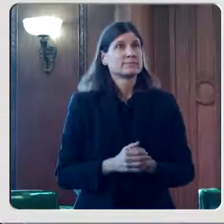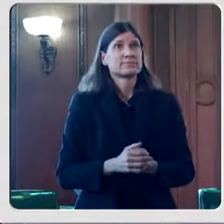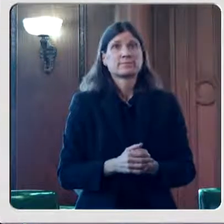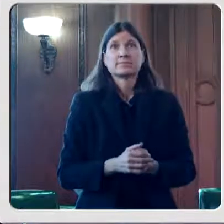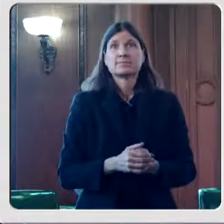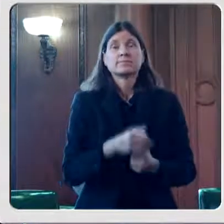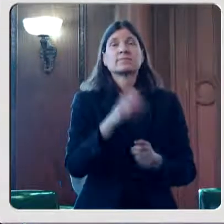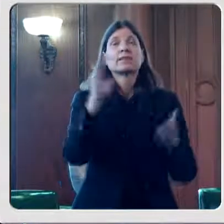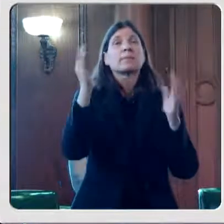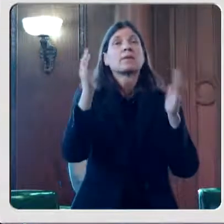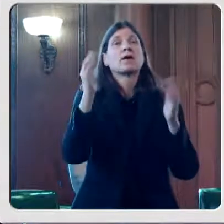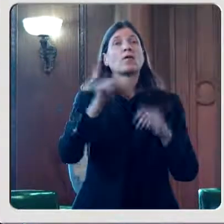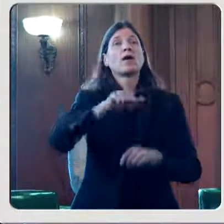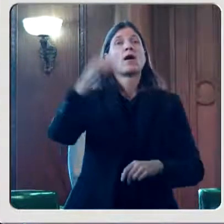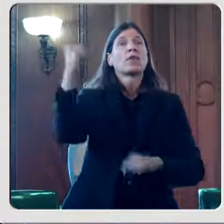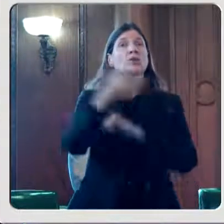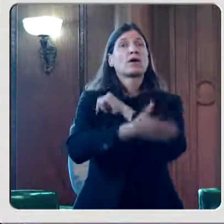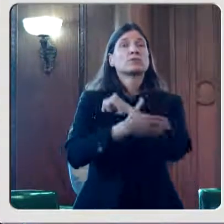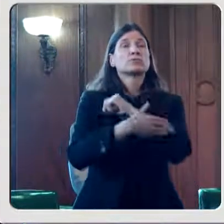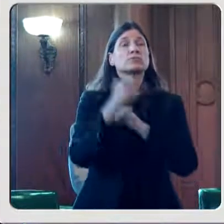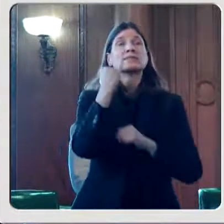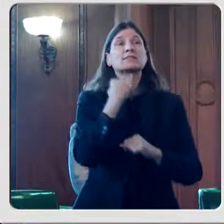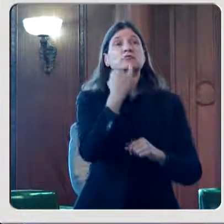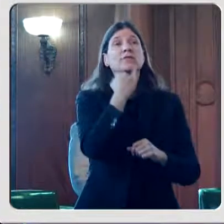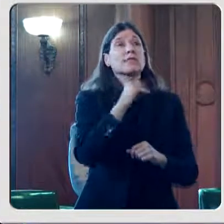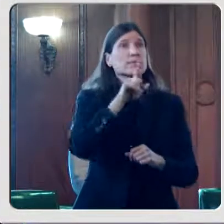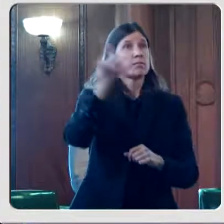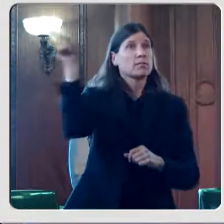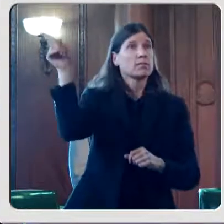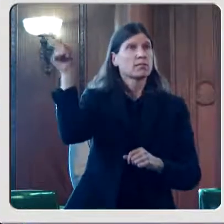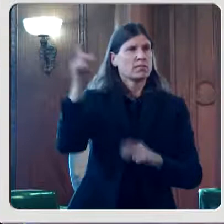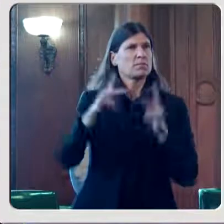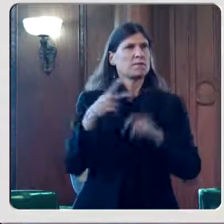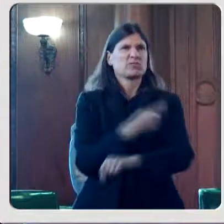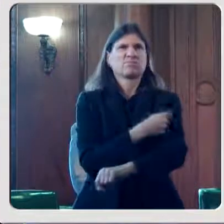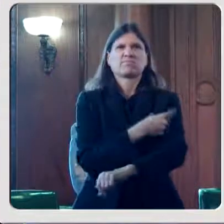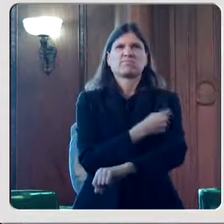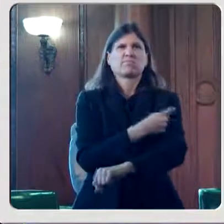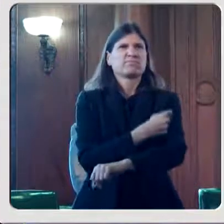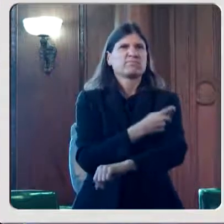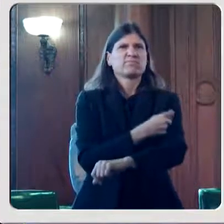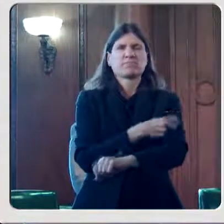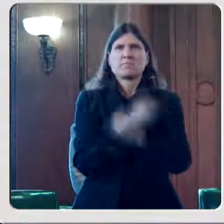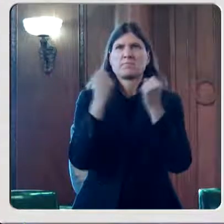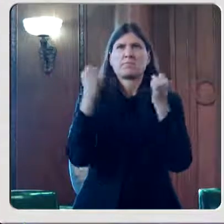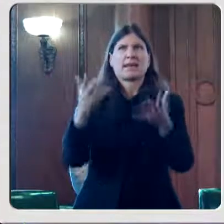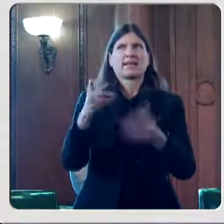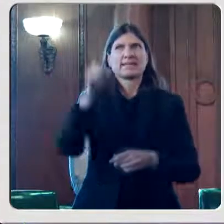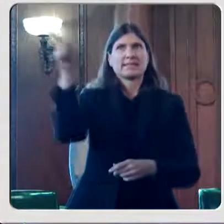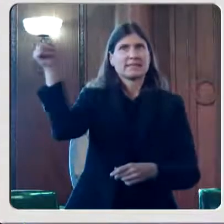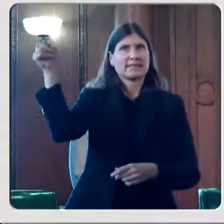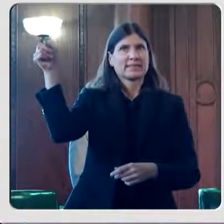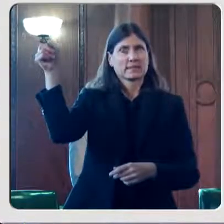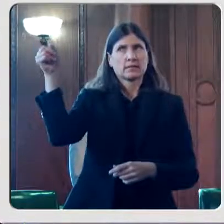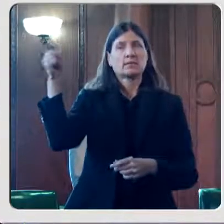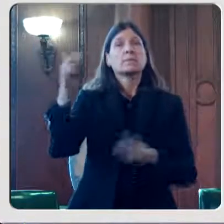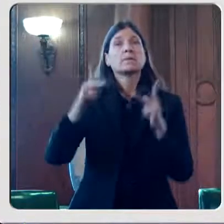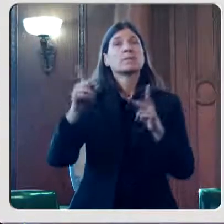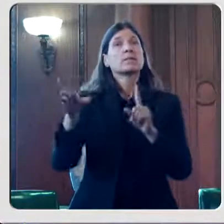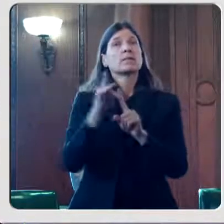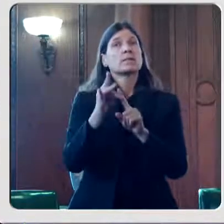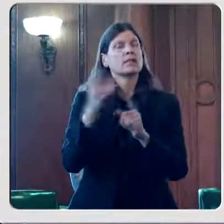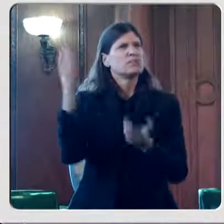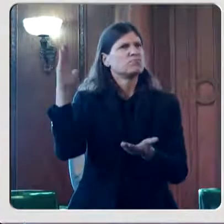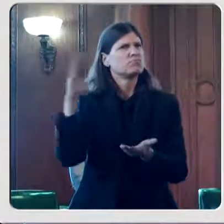an example, have seen pretty dramatic declines, even in the weeks following vaccination for specific age groups